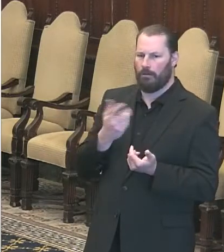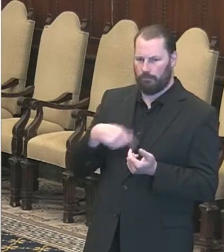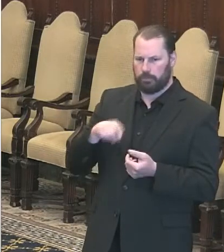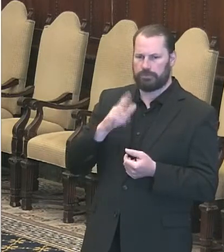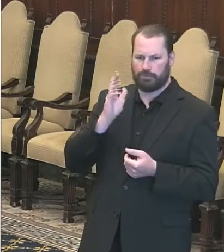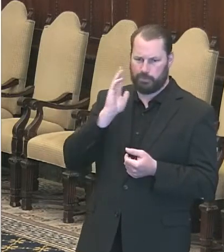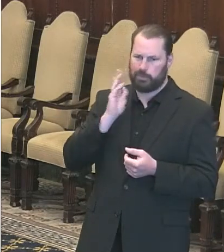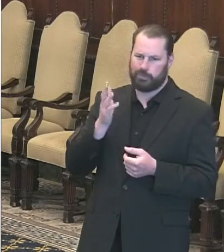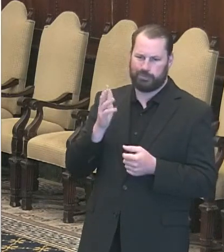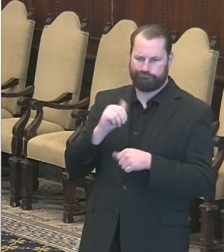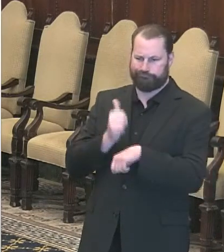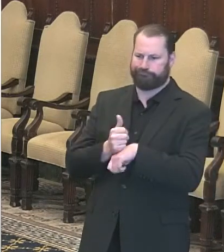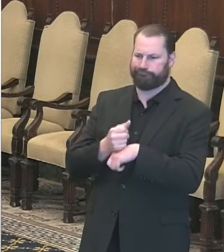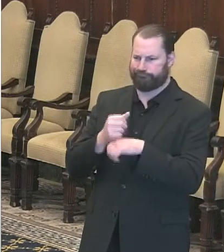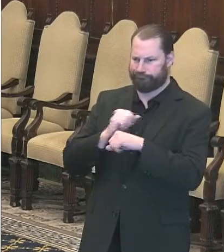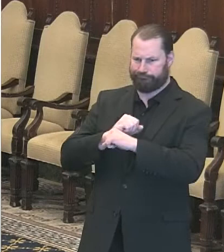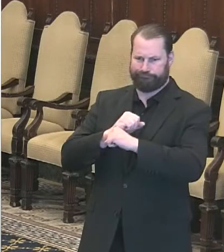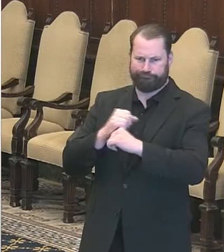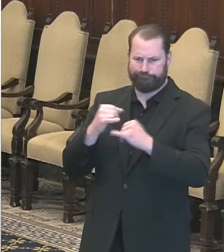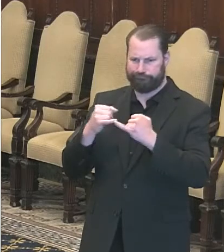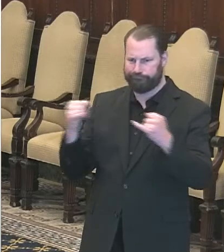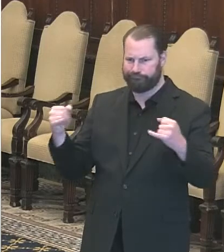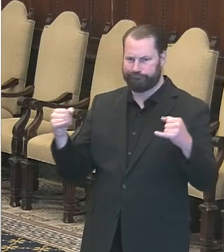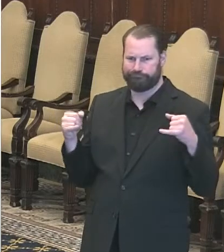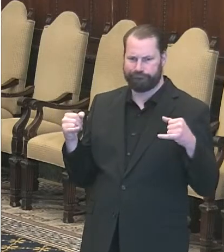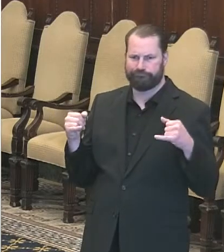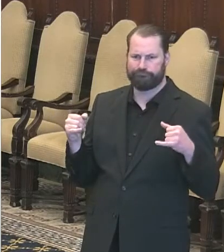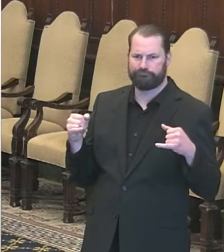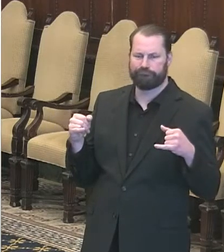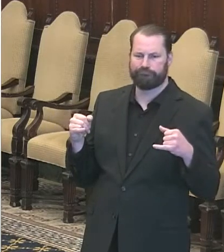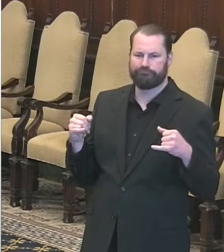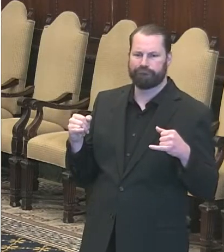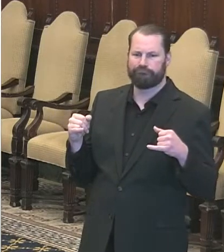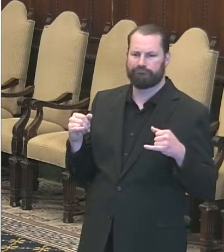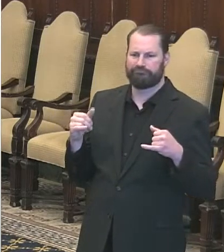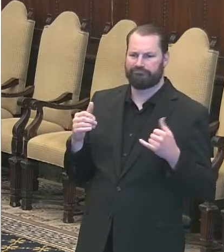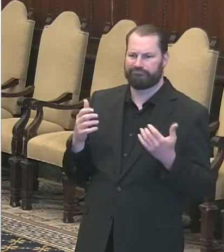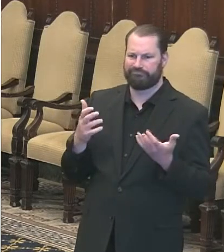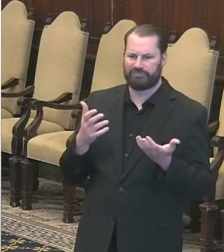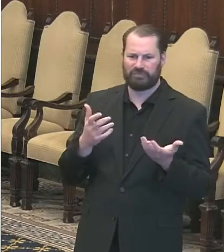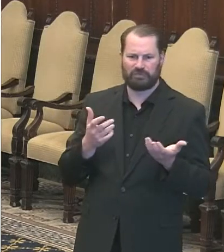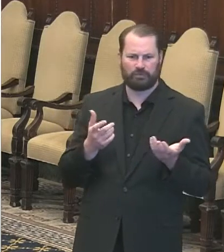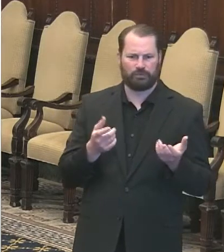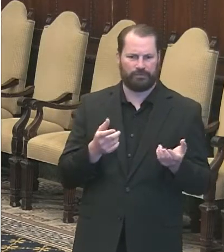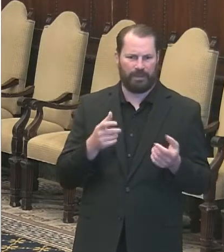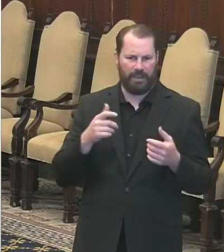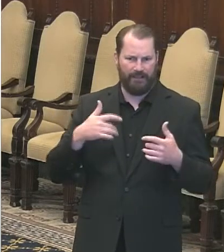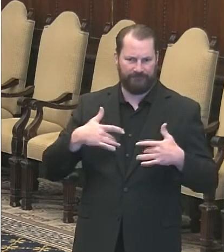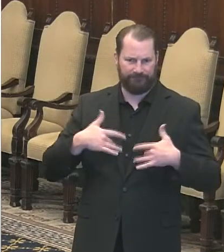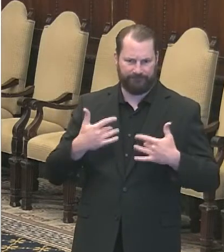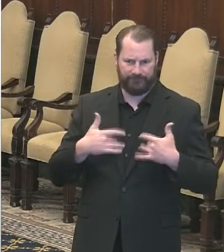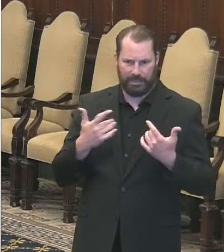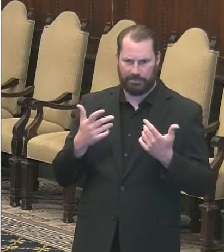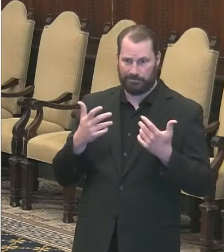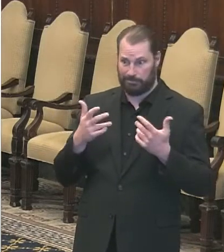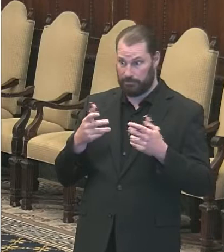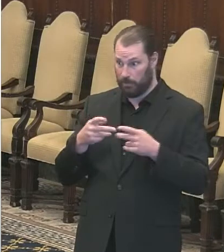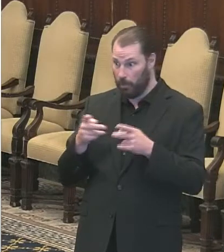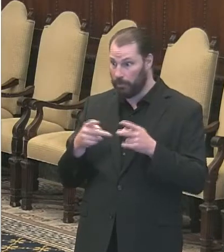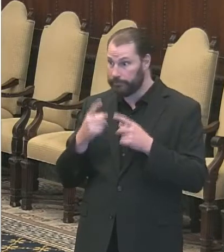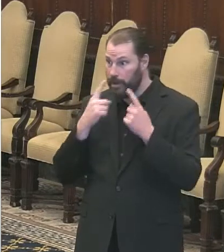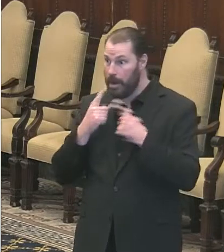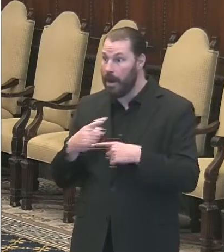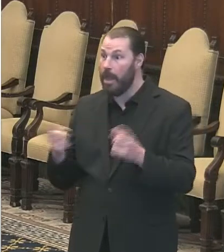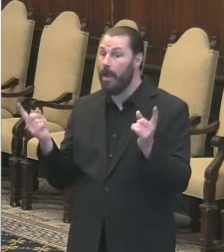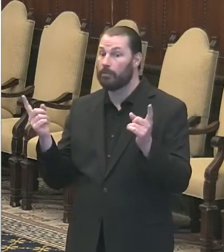like outdoor jumbotrons for people to watch it. So, when the event location is announced, I doubt people are going to